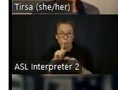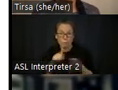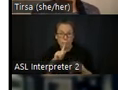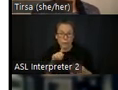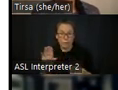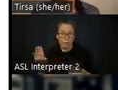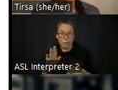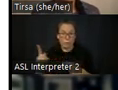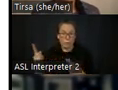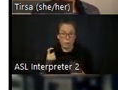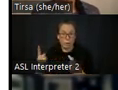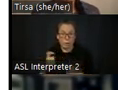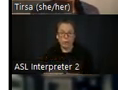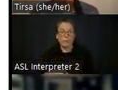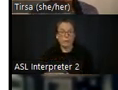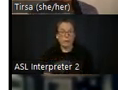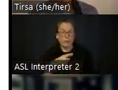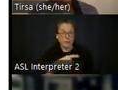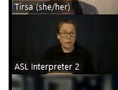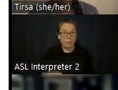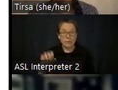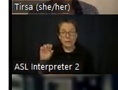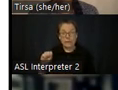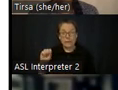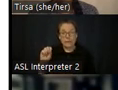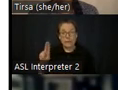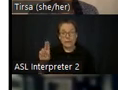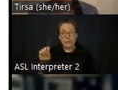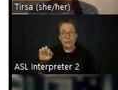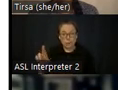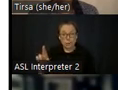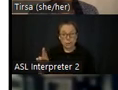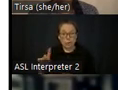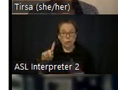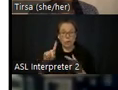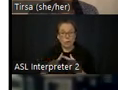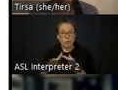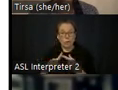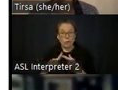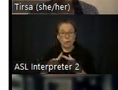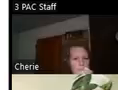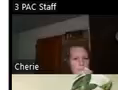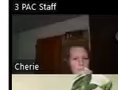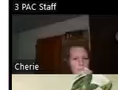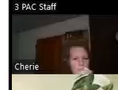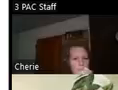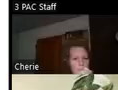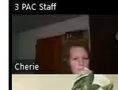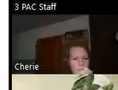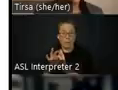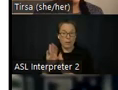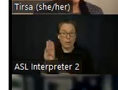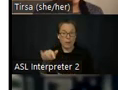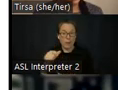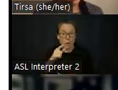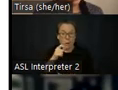now. Successors, that's number four. Successors to an unexpired term shall be appointed by approval